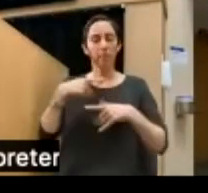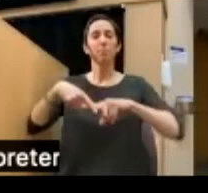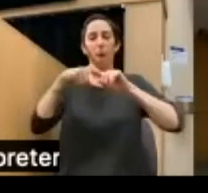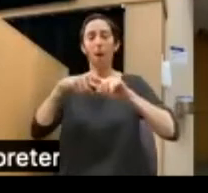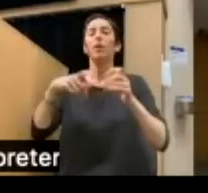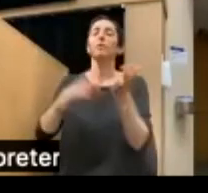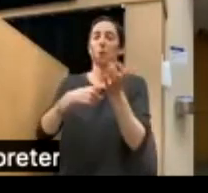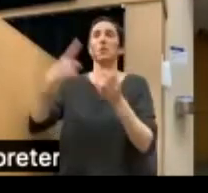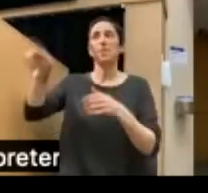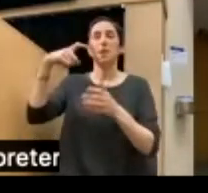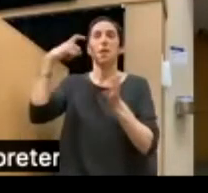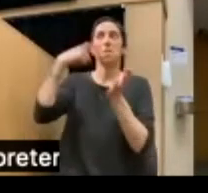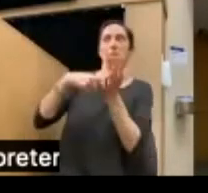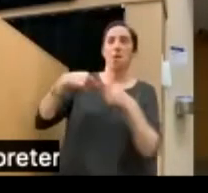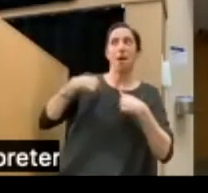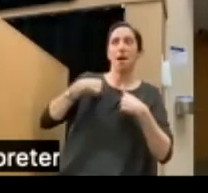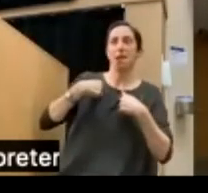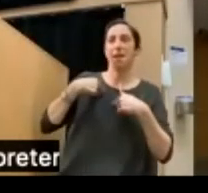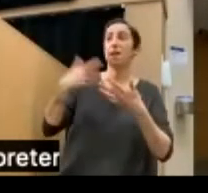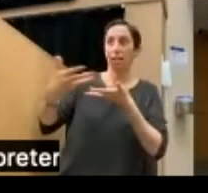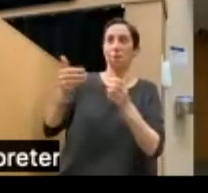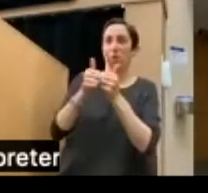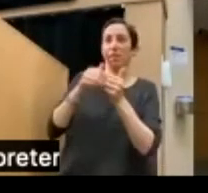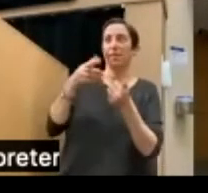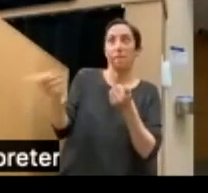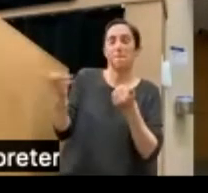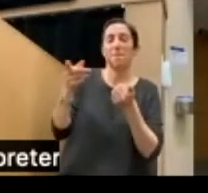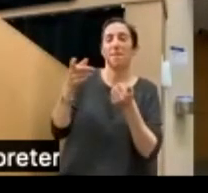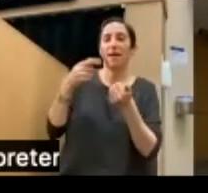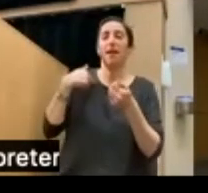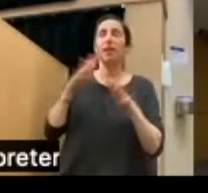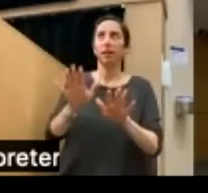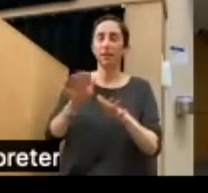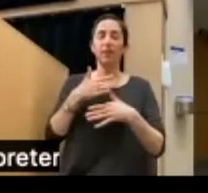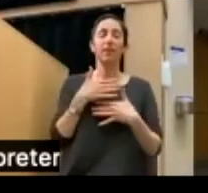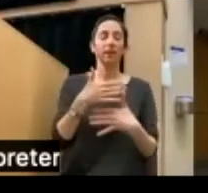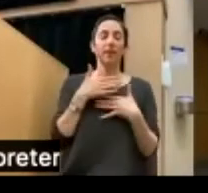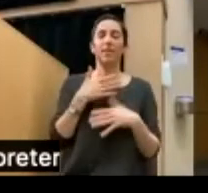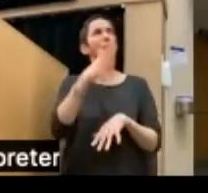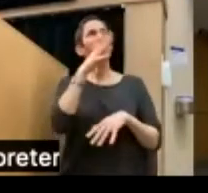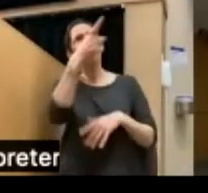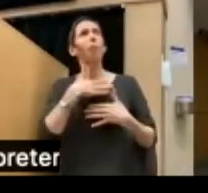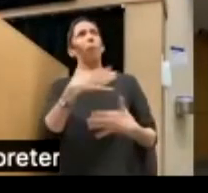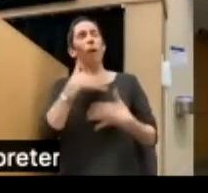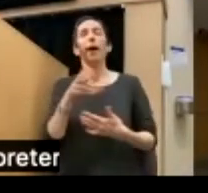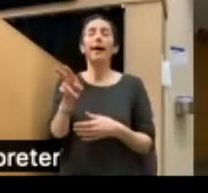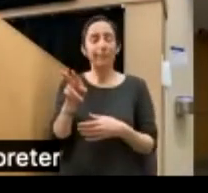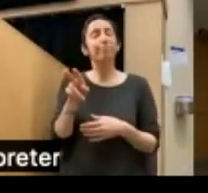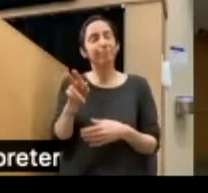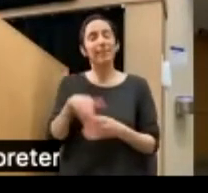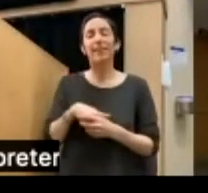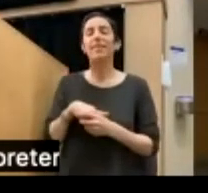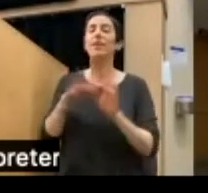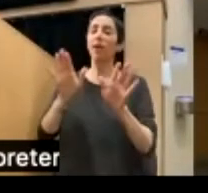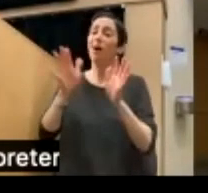often do it unnoticed with other people. Or also taking a minute on your team rounds to check in, just like see how people